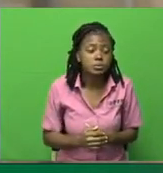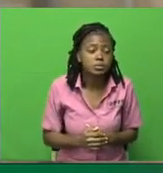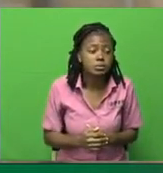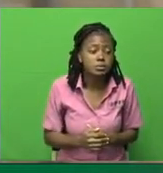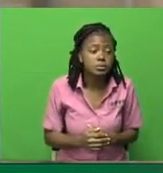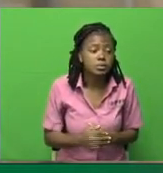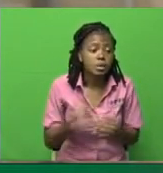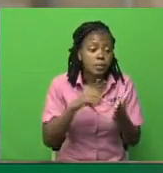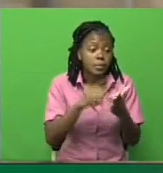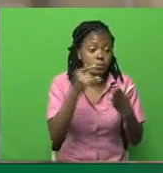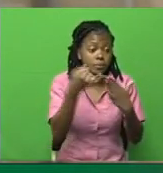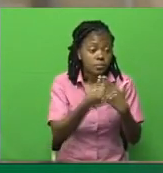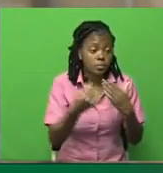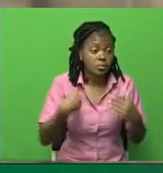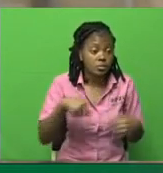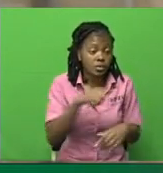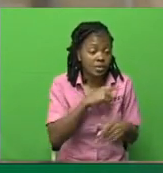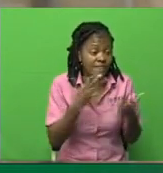fiscal 2021-2022